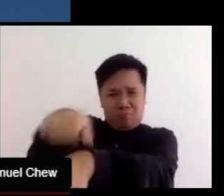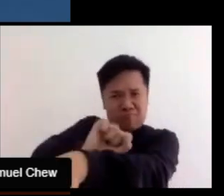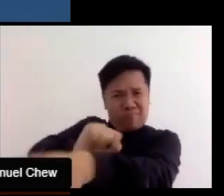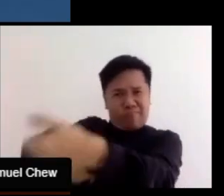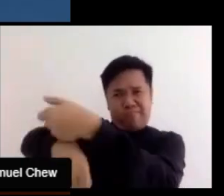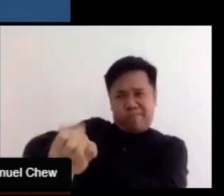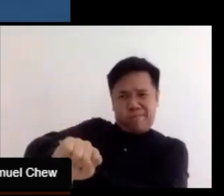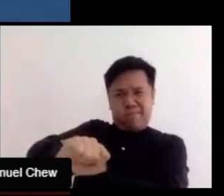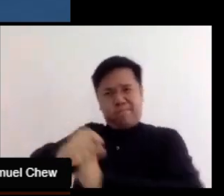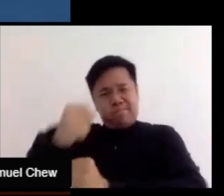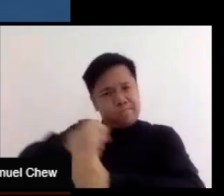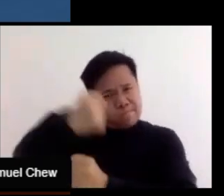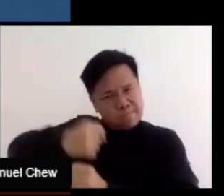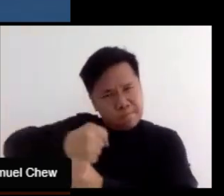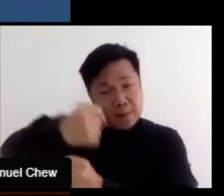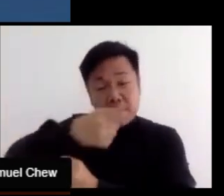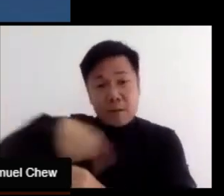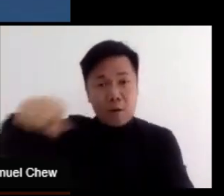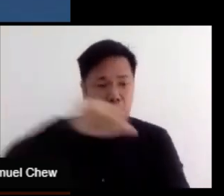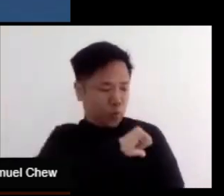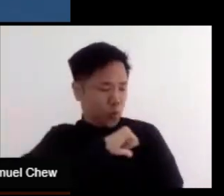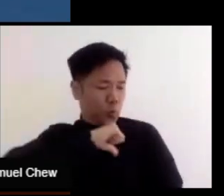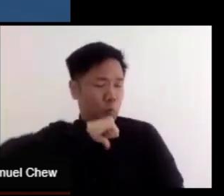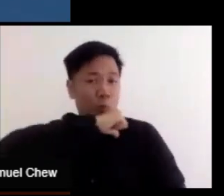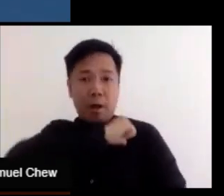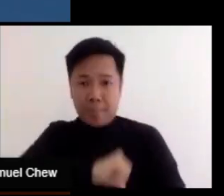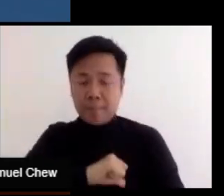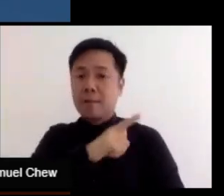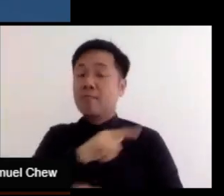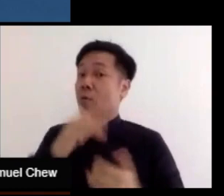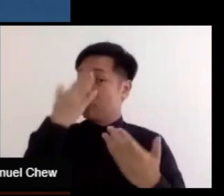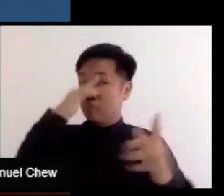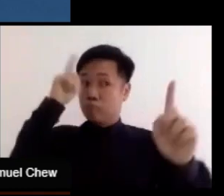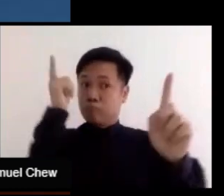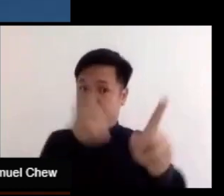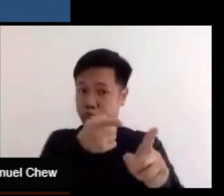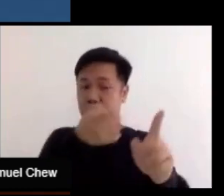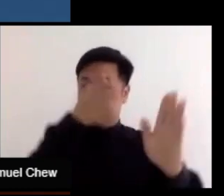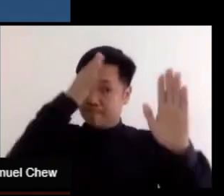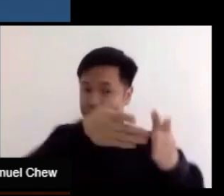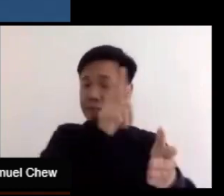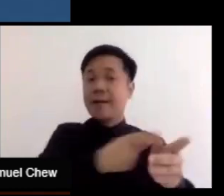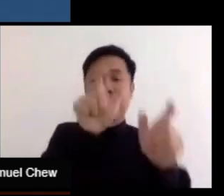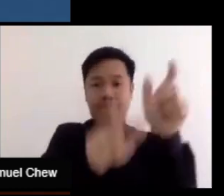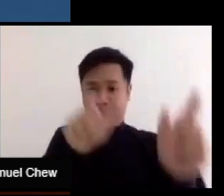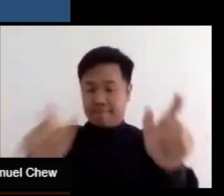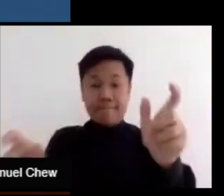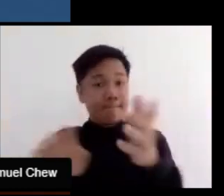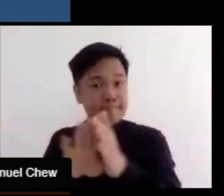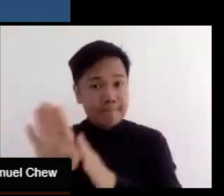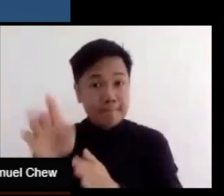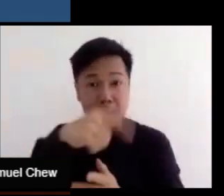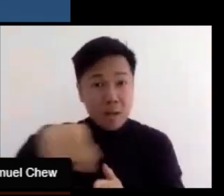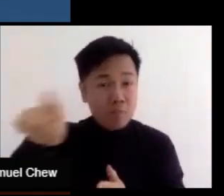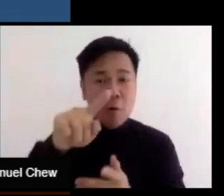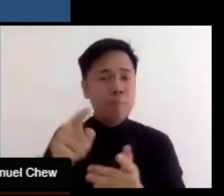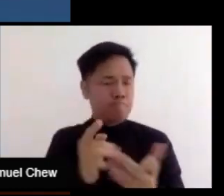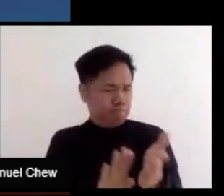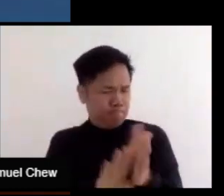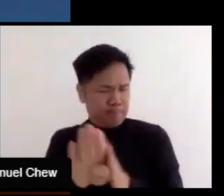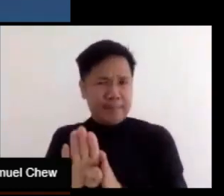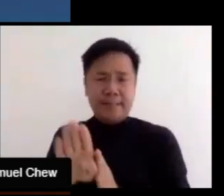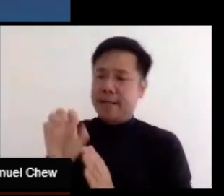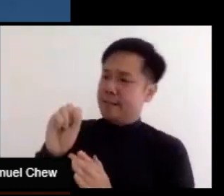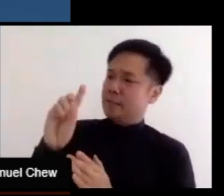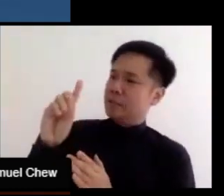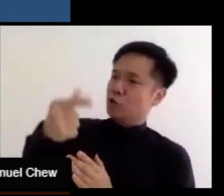the commitments we have made on population and development as part of our efforts to achieve sustainable development in